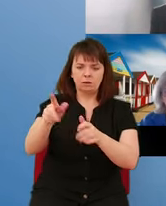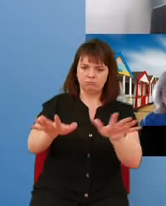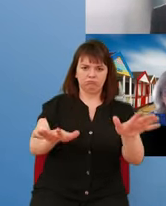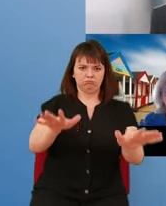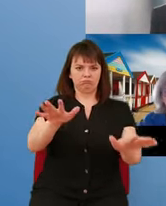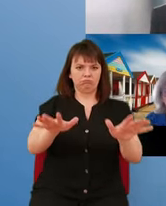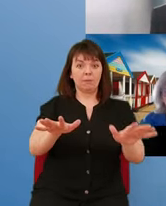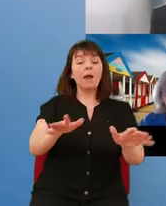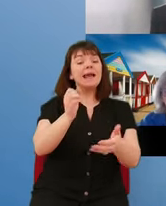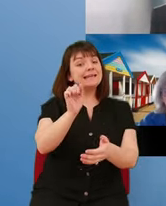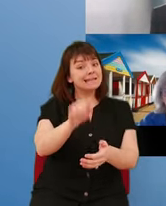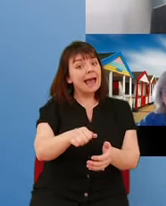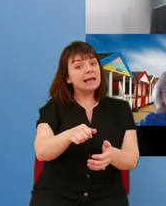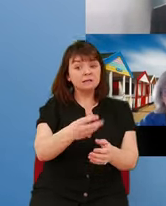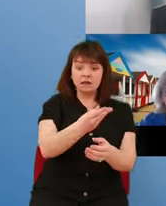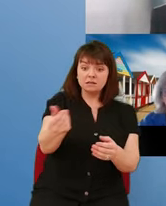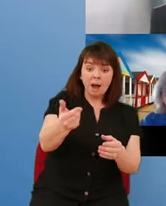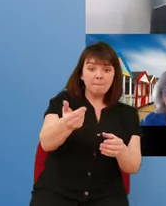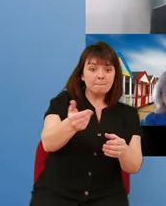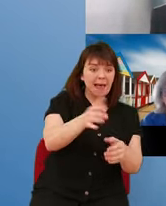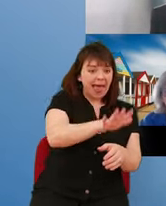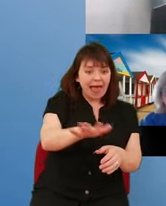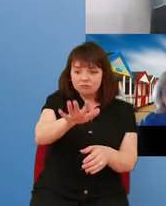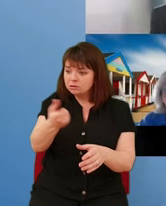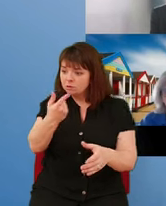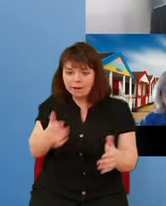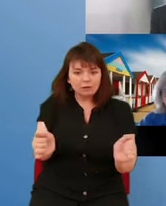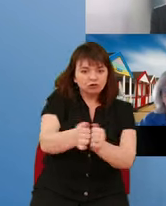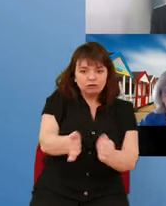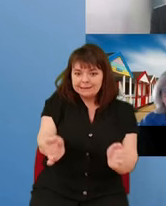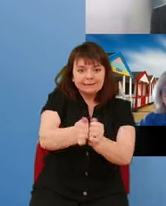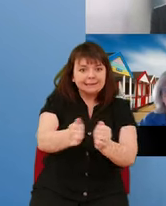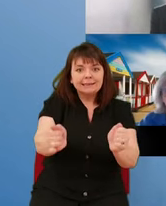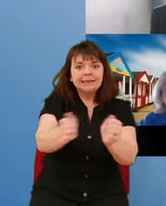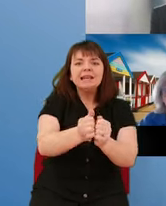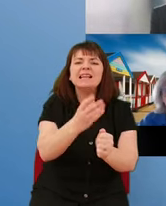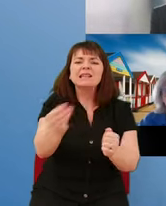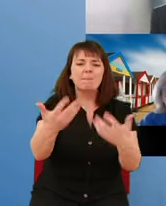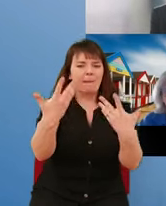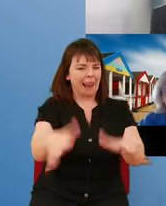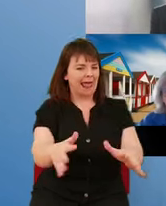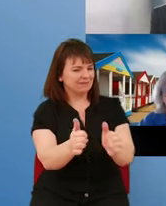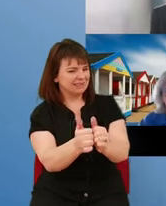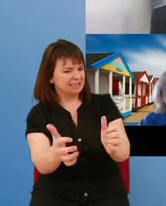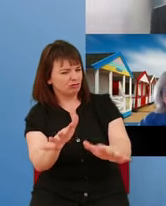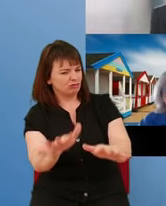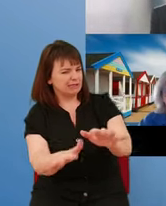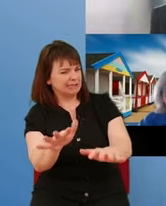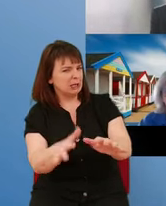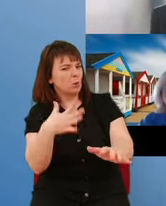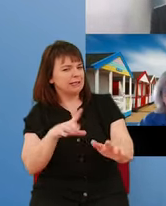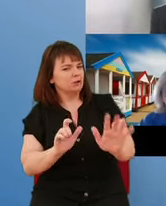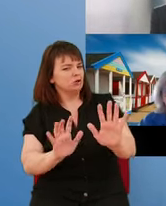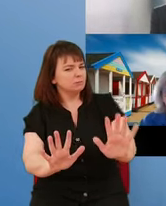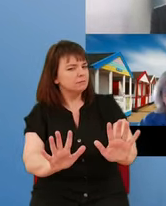say with confidence we've reduced a lot of the risk. So I'm hoping in the next month to 2 months we'll make some progress on this, but there's some